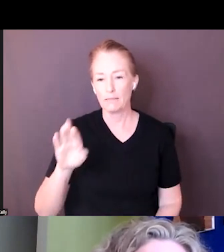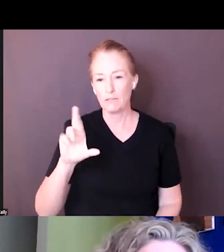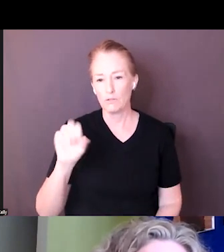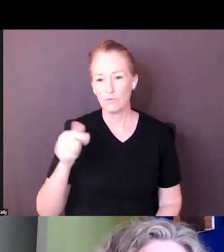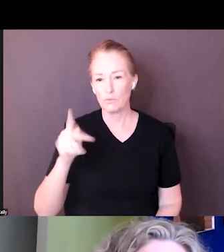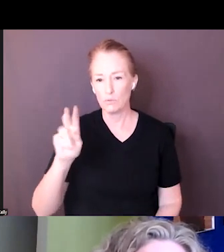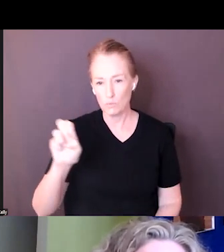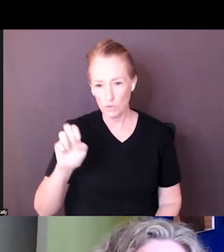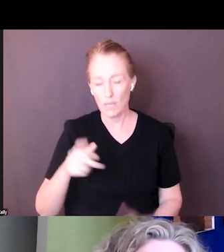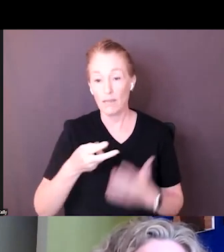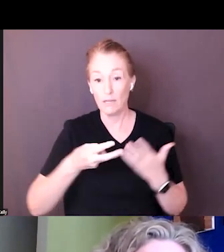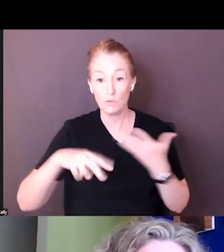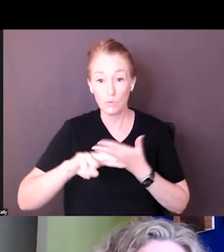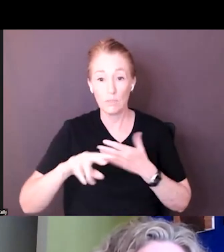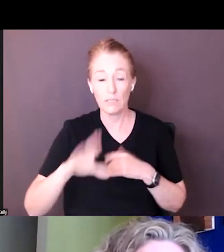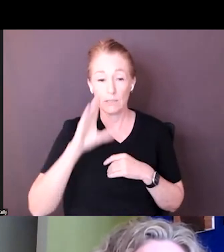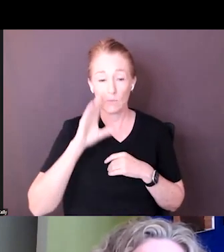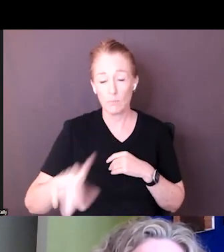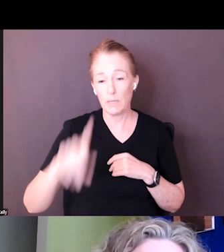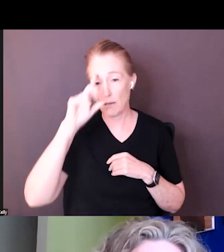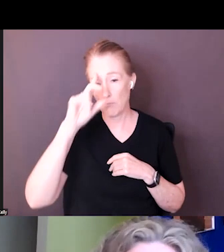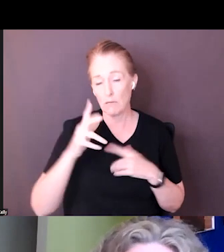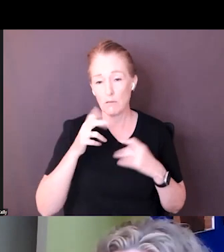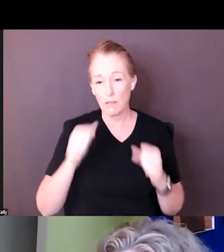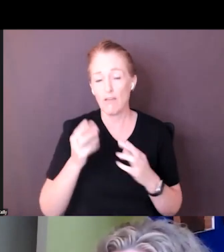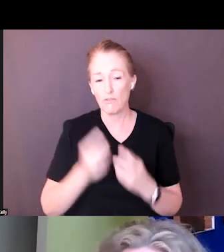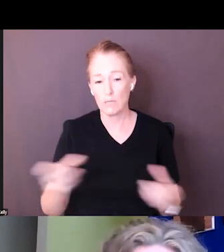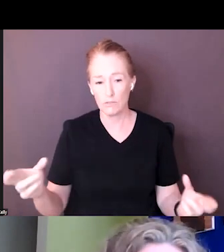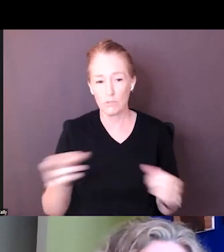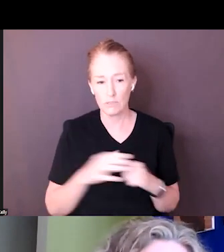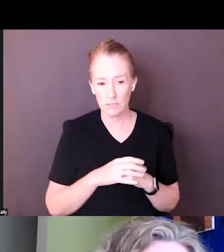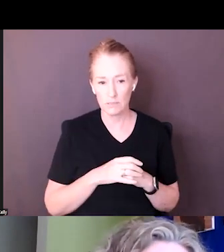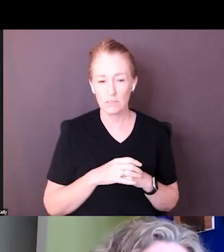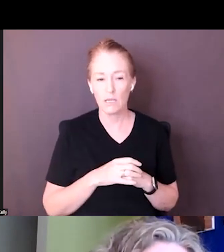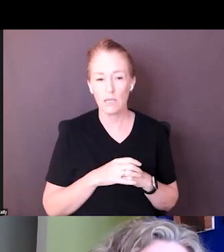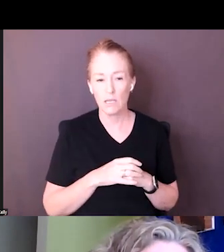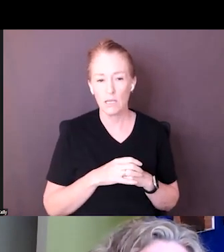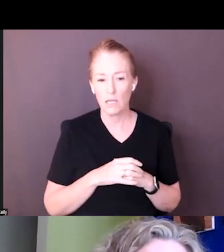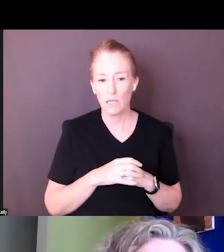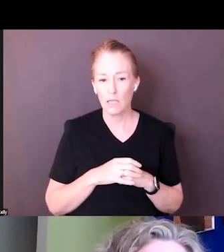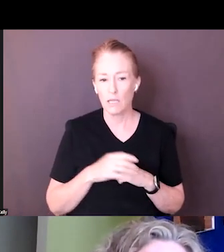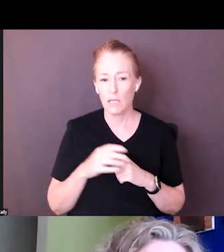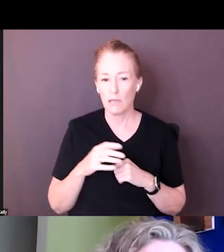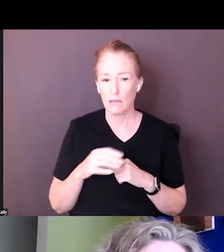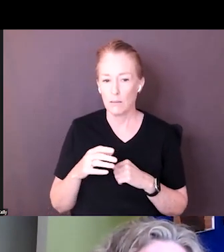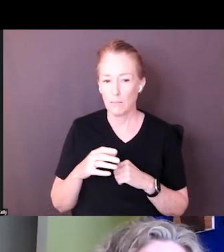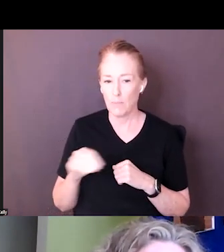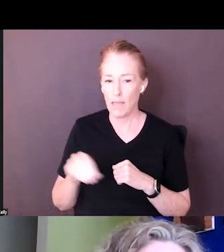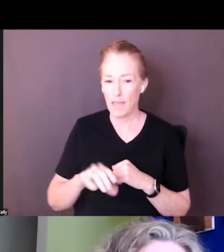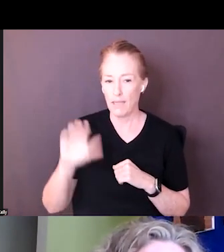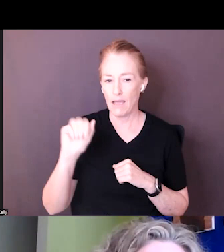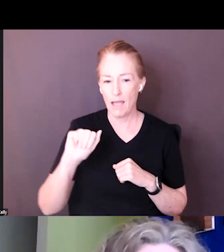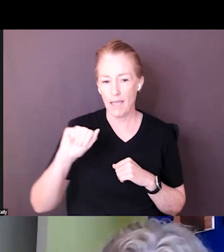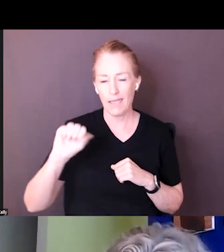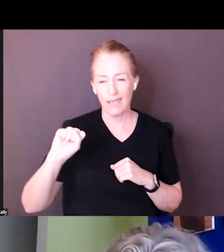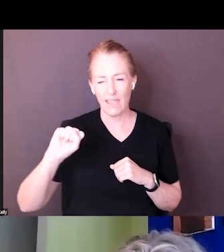in 2 weeks will be on mental health resources by Google and IASP, which is related